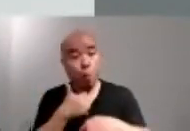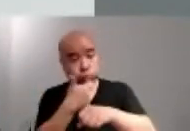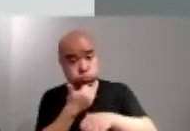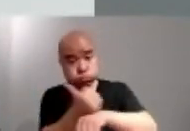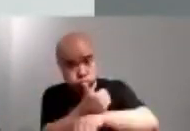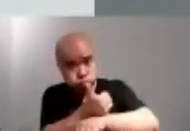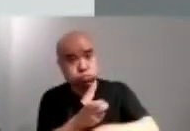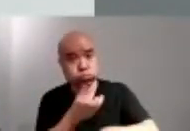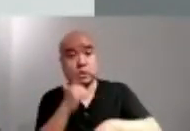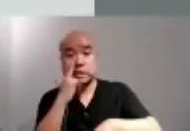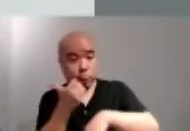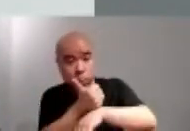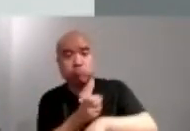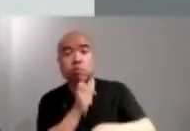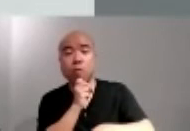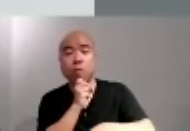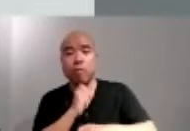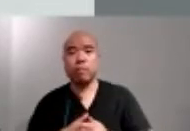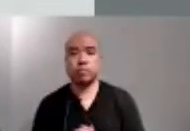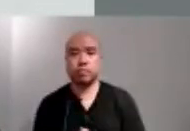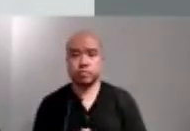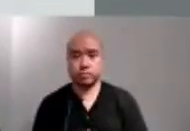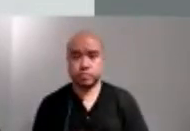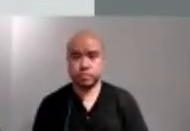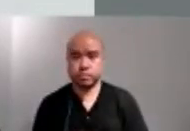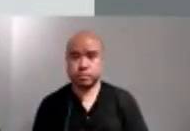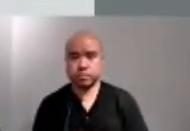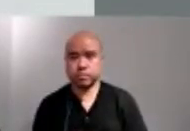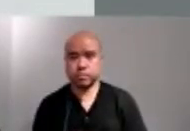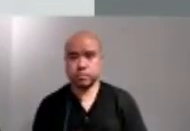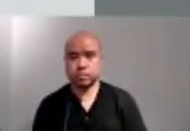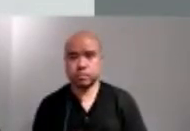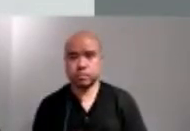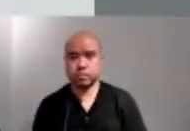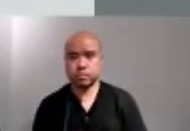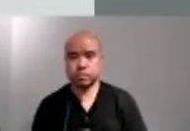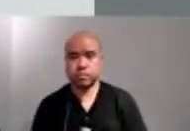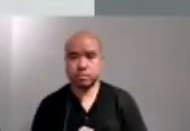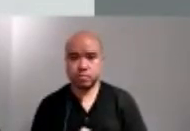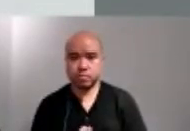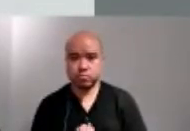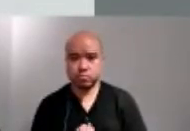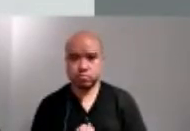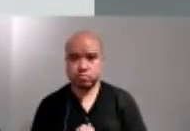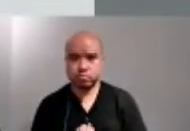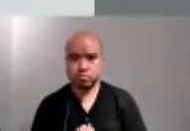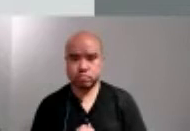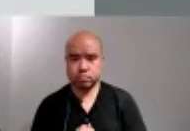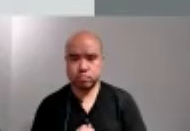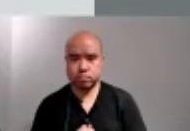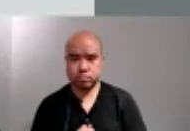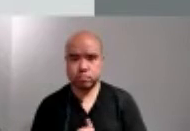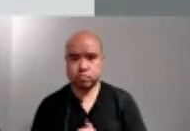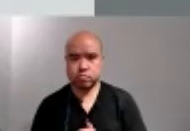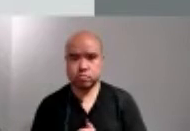new business model in response to the changes in the current social structure. The most important things is to